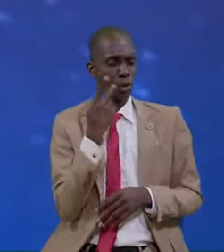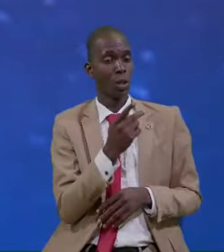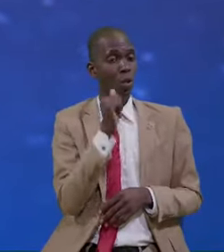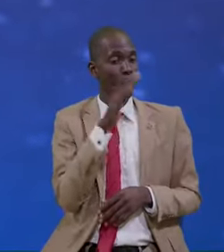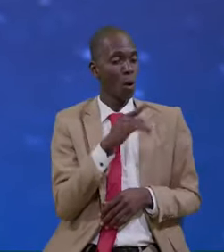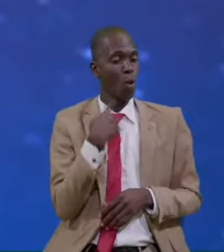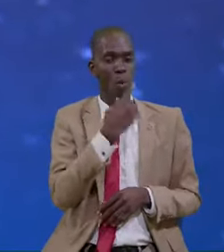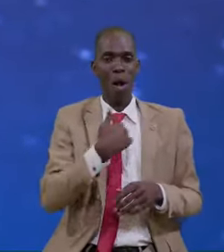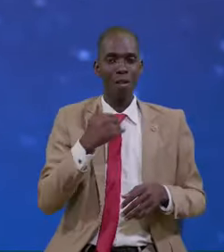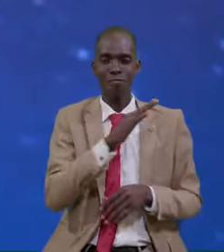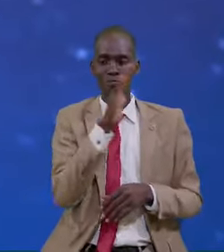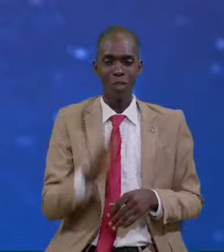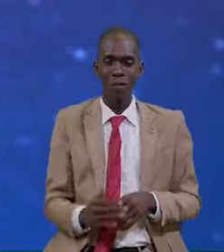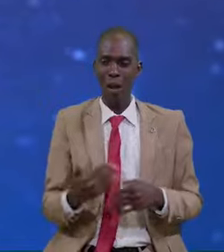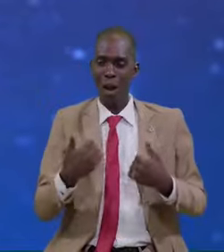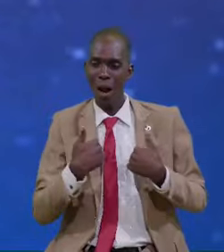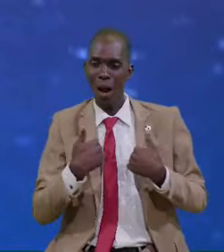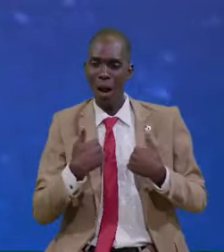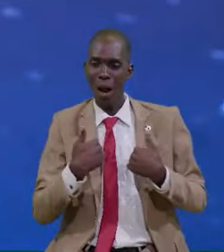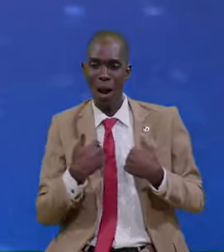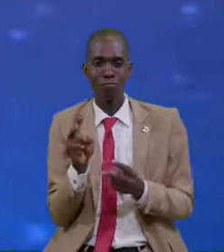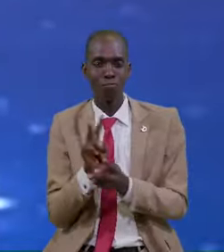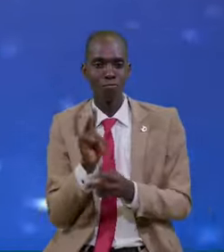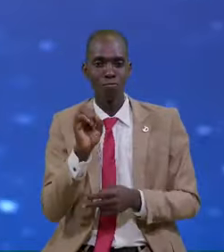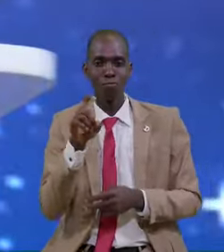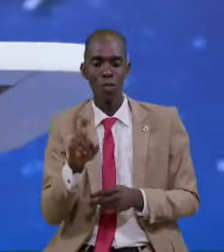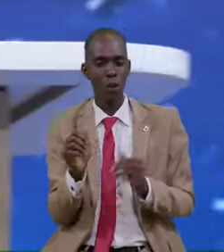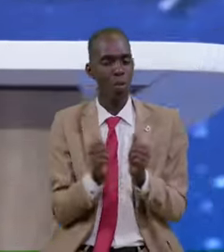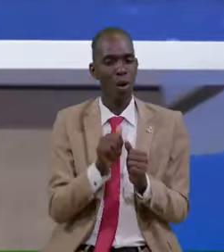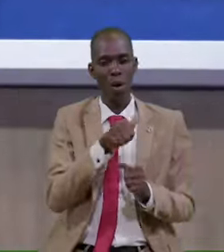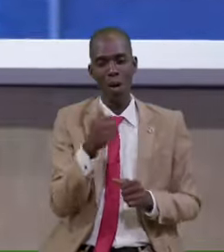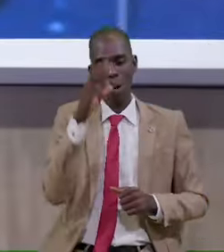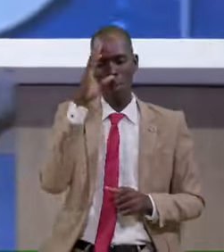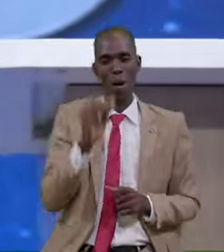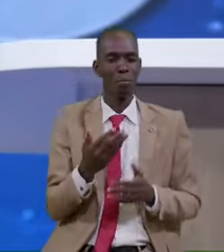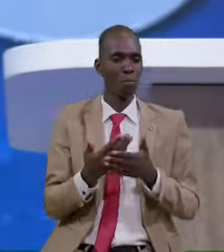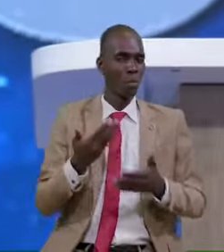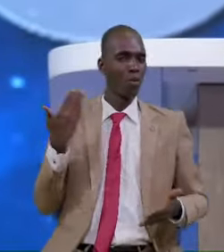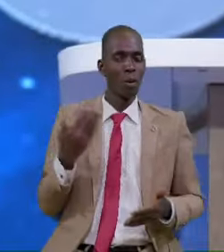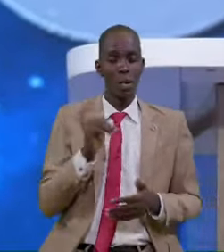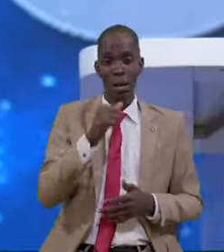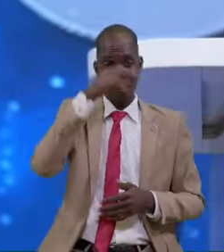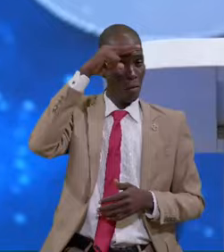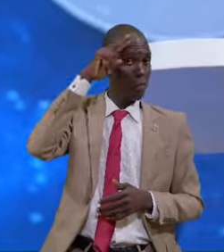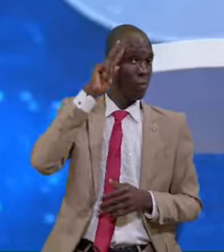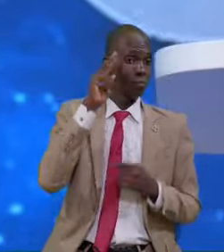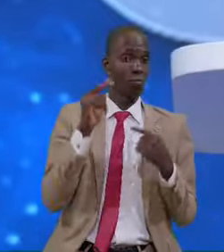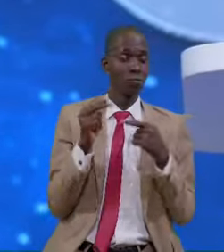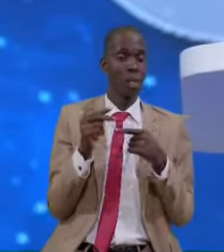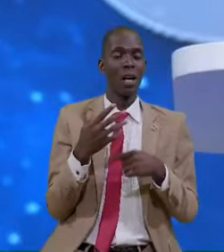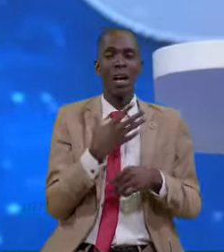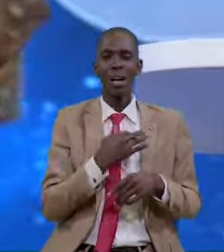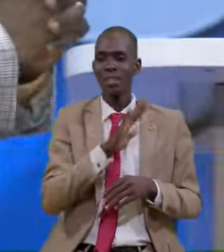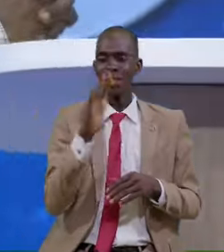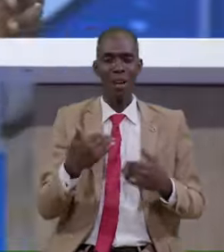a man, a virgin that had never had any connection with any man,